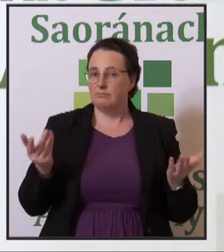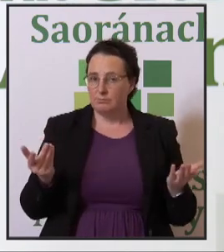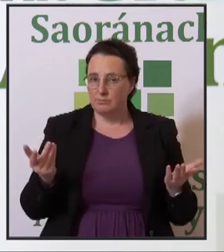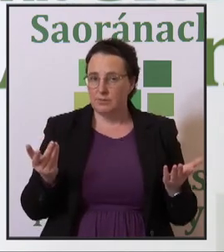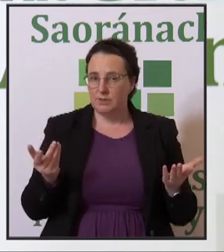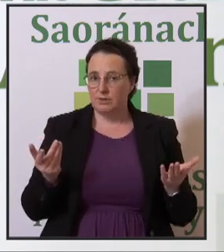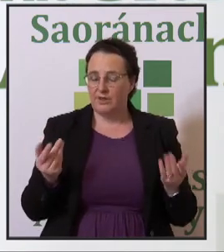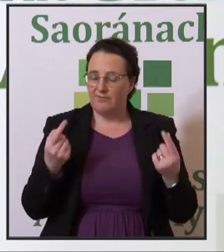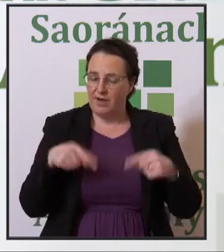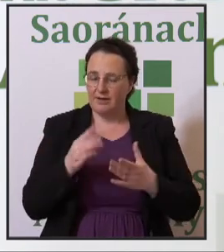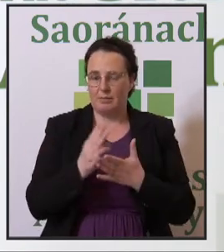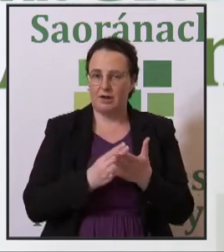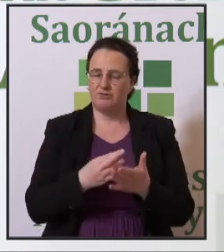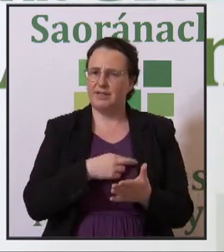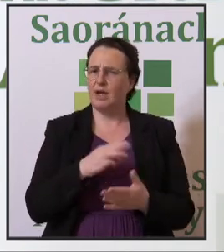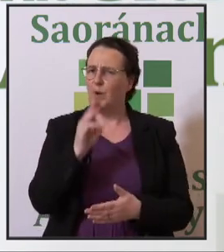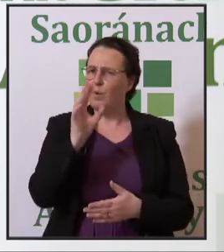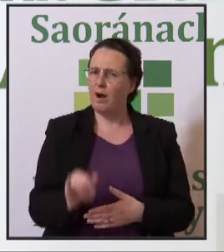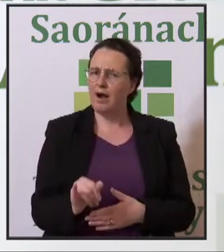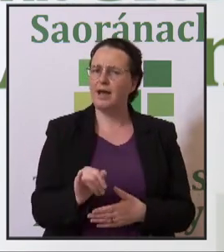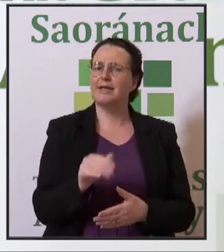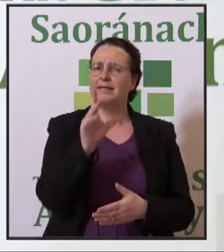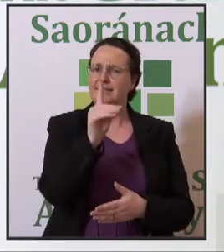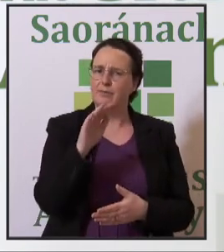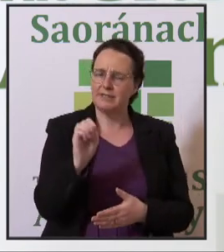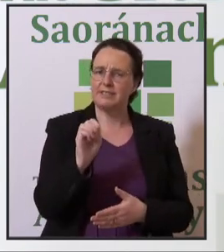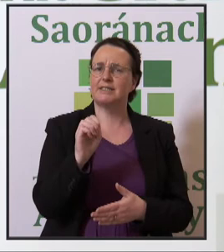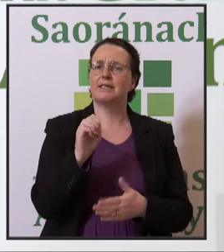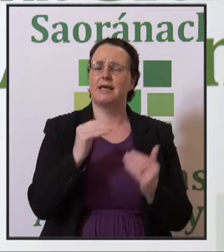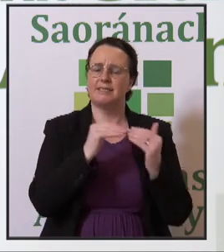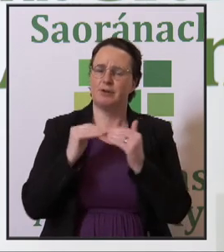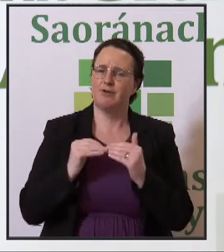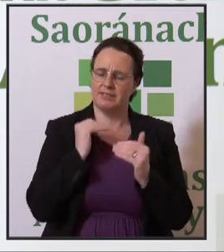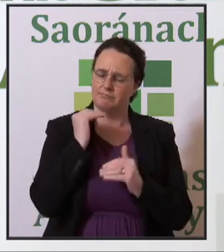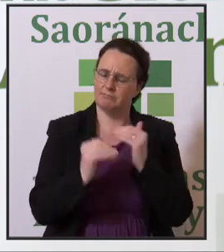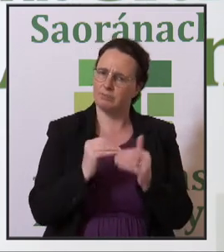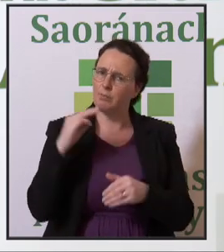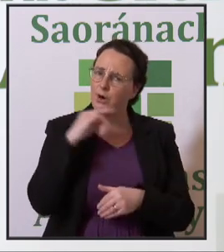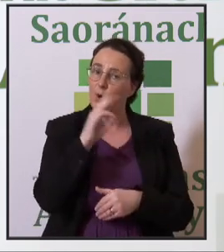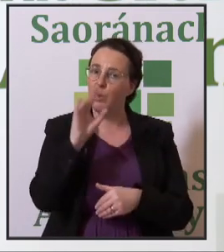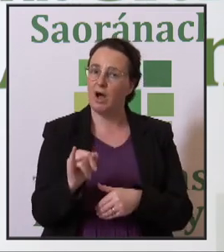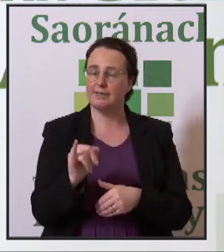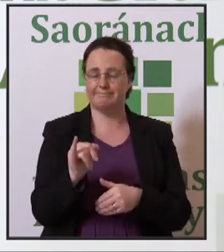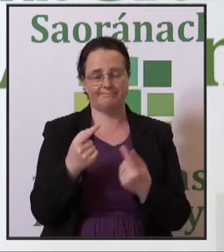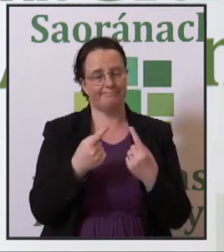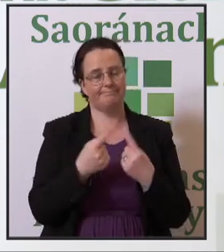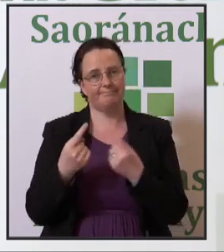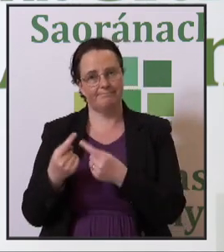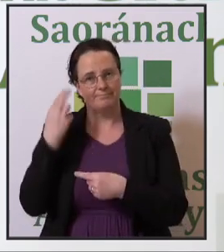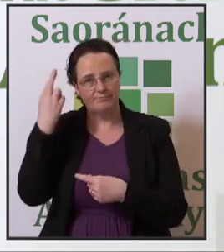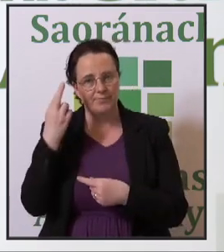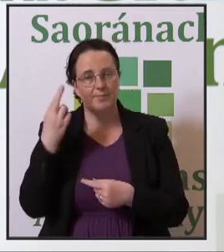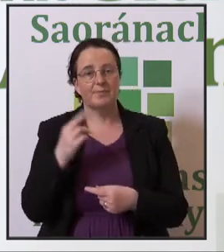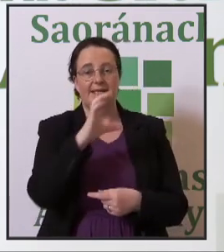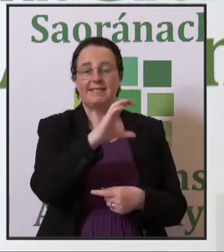come to the final part then, really, why are deliberative democratic innovations important? And they're important for a variety of reasons.